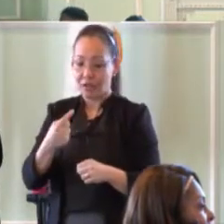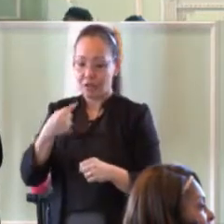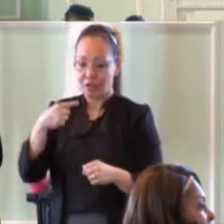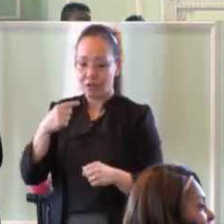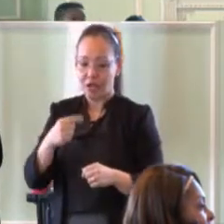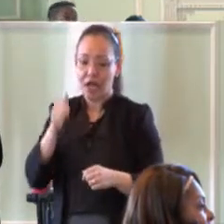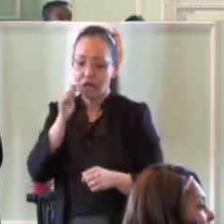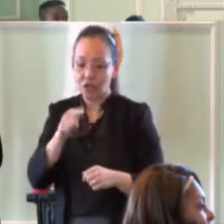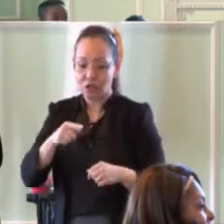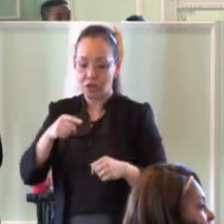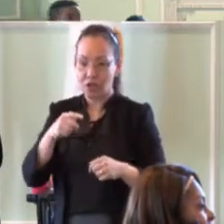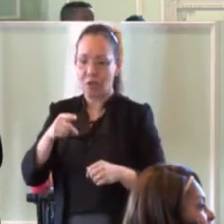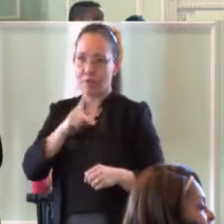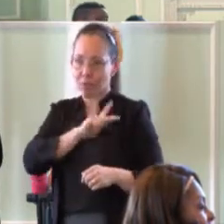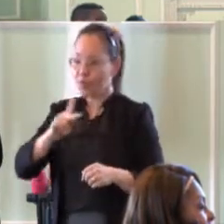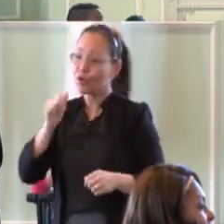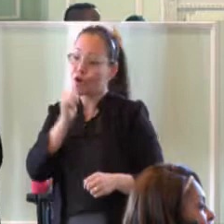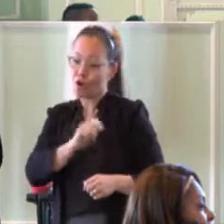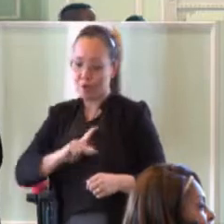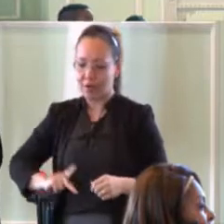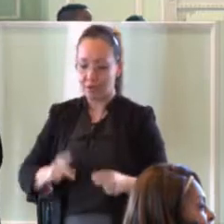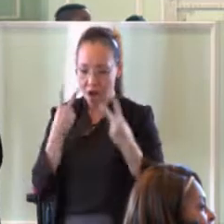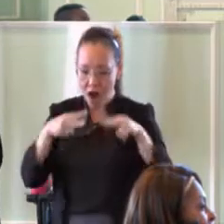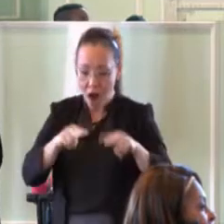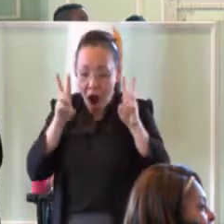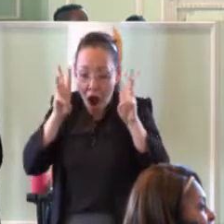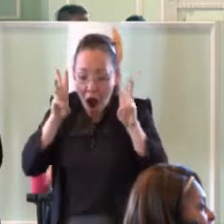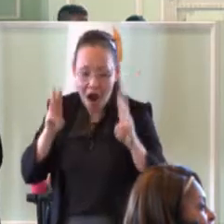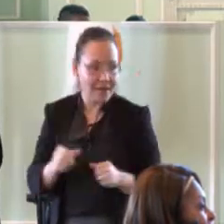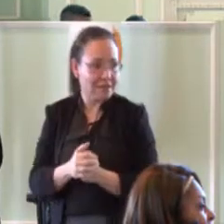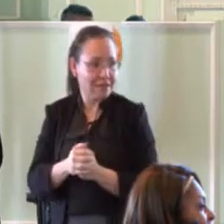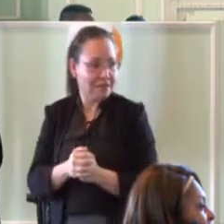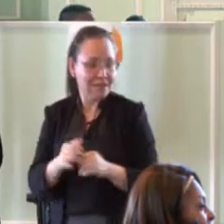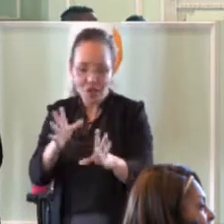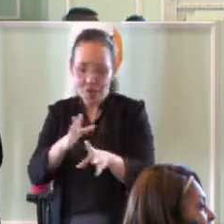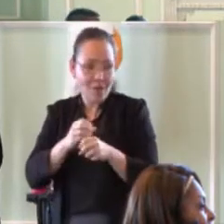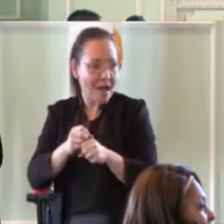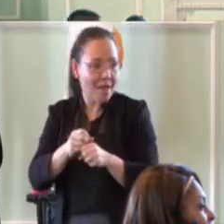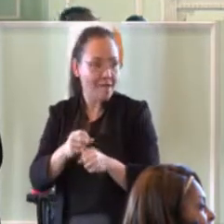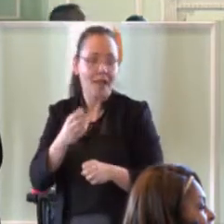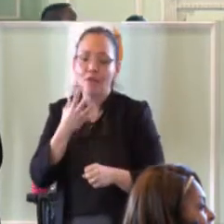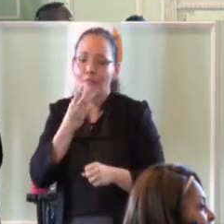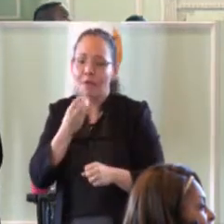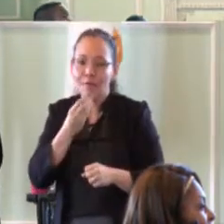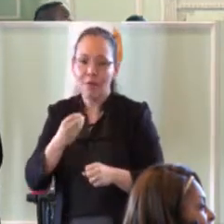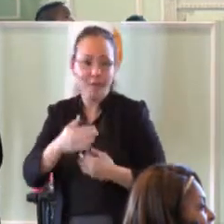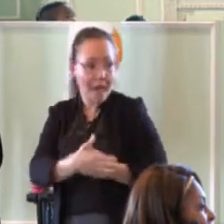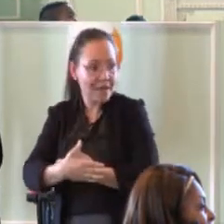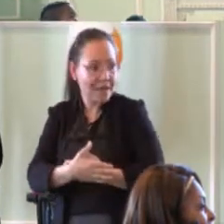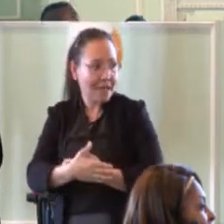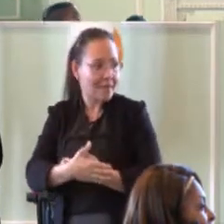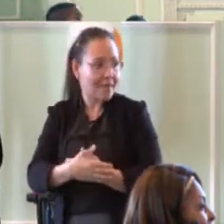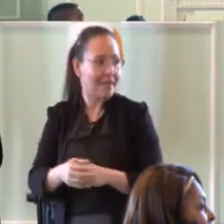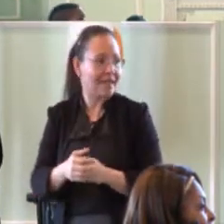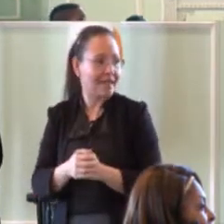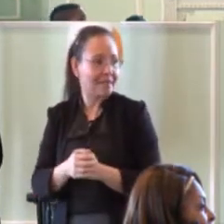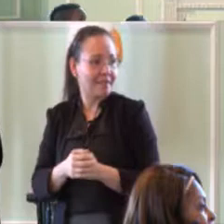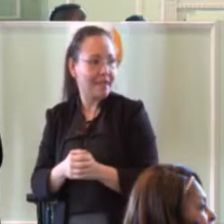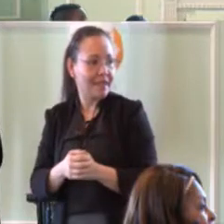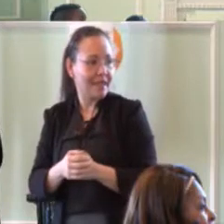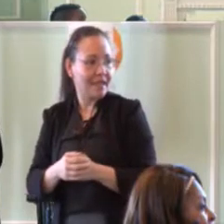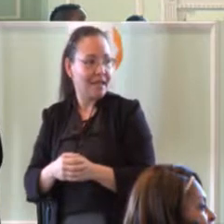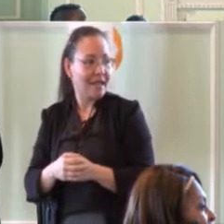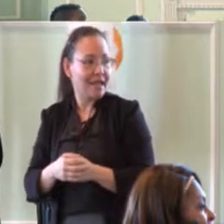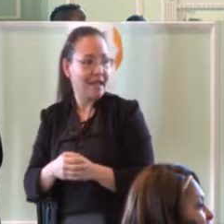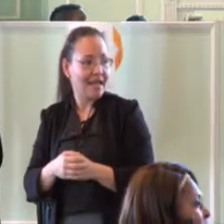Hebrew baby. And I'll bet this baby was put in the water because of the law that my father made. And then Miriam came out